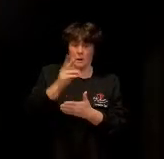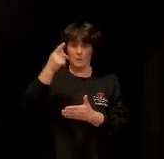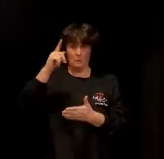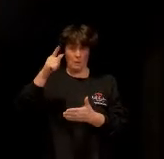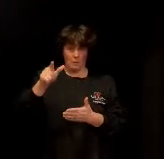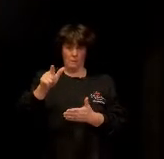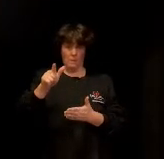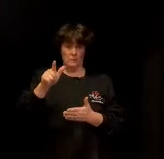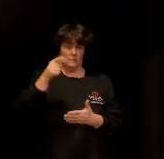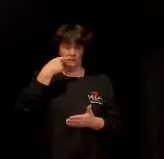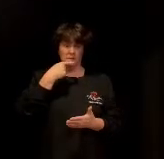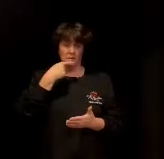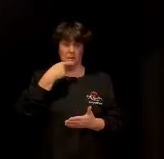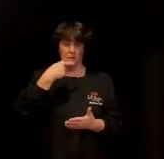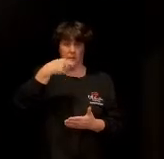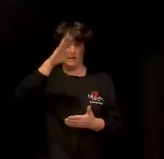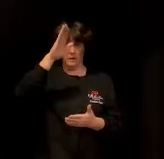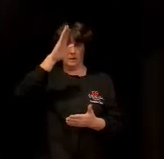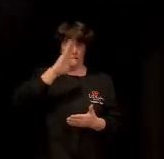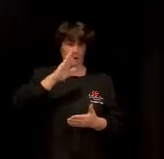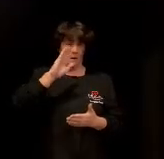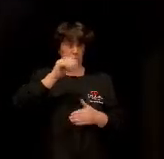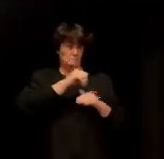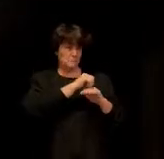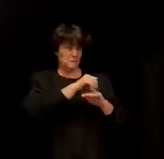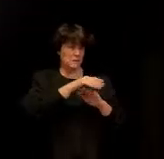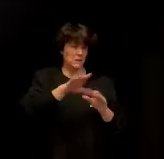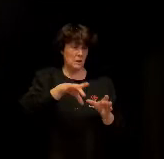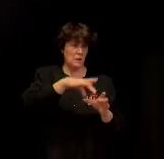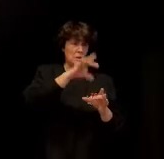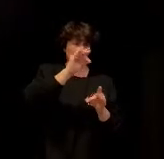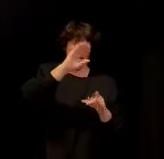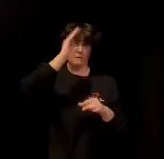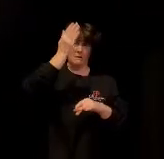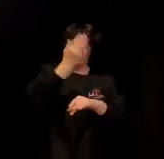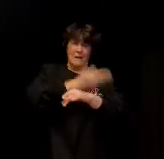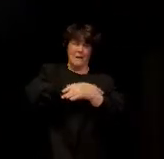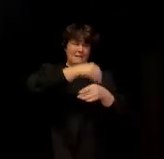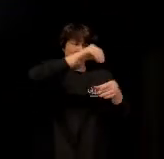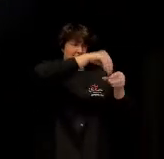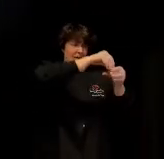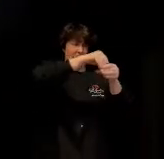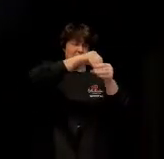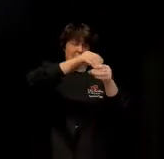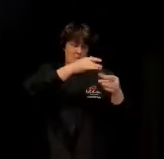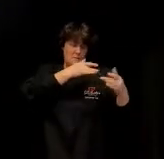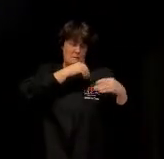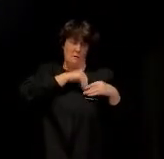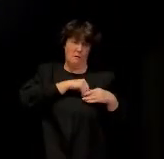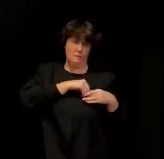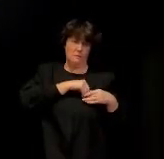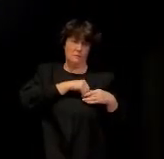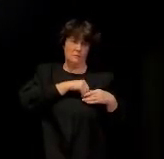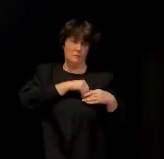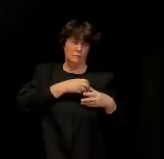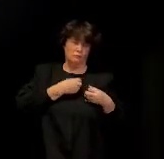said, he said, God has sent forth the Spirit of his Son into your hearts, crying out, Abba,